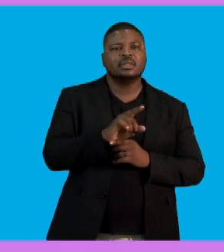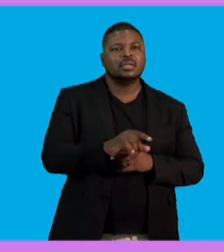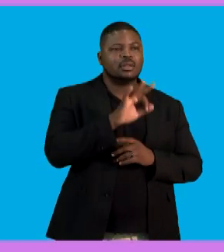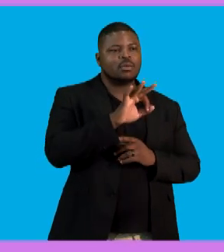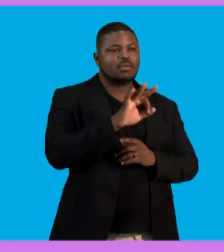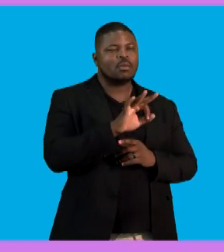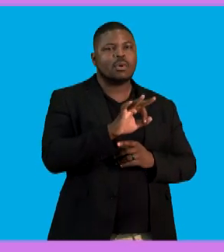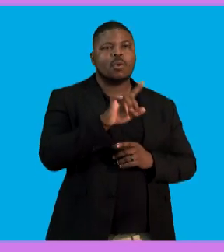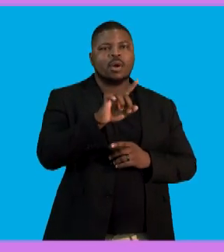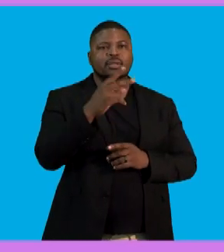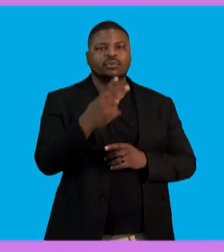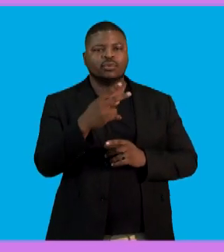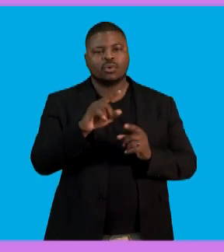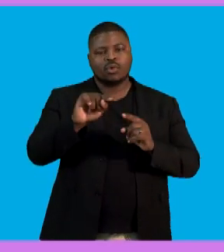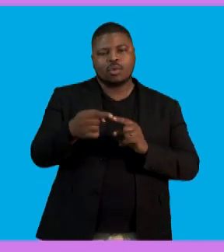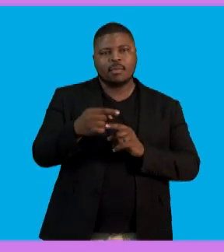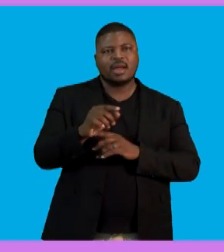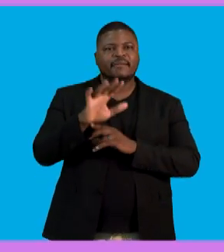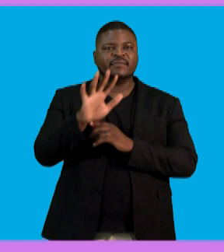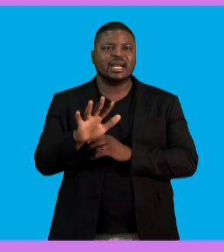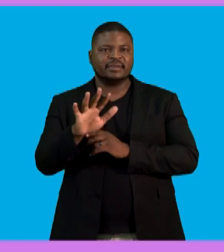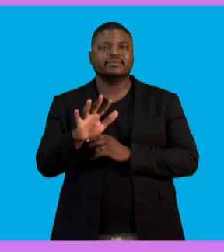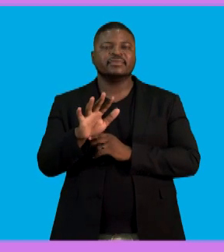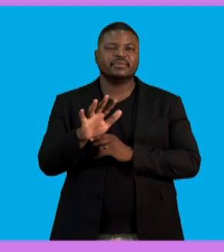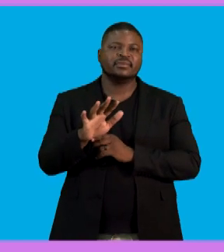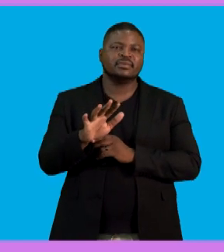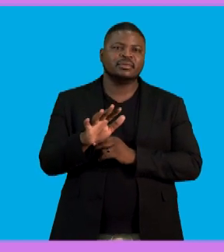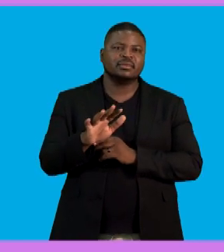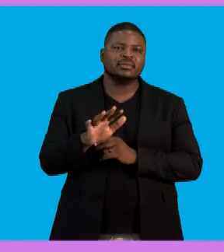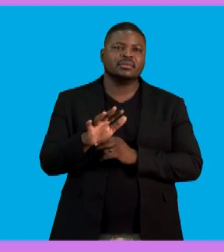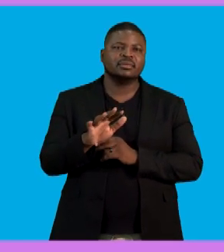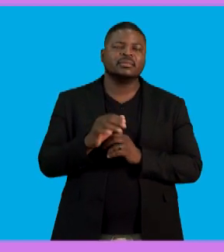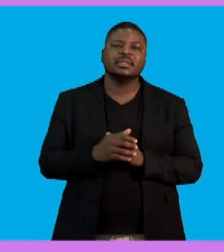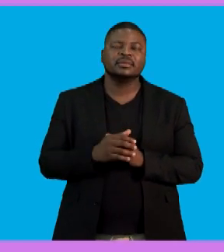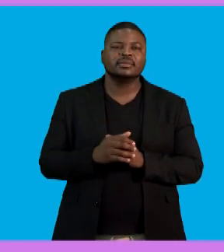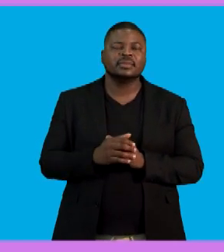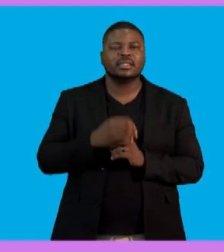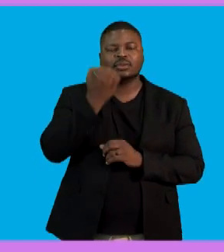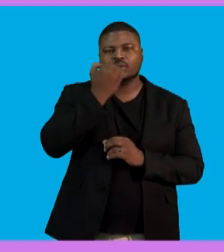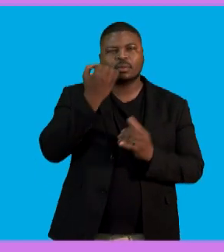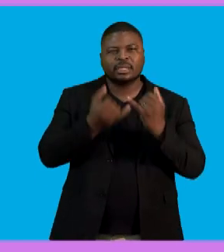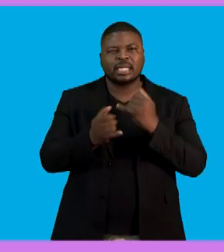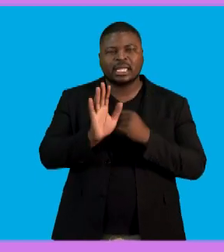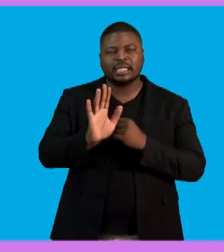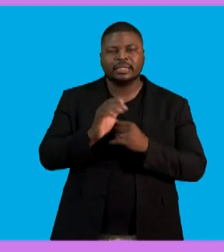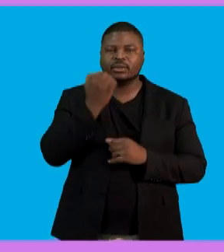312.5 multiplied by 4, it gives us, sorry, 1,250, sorry about